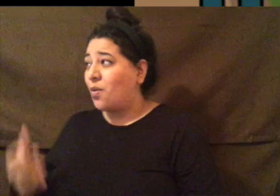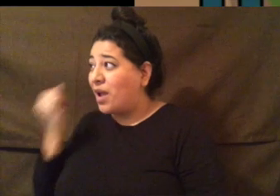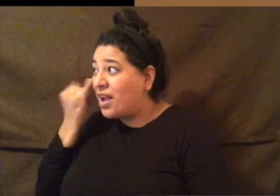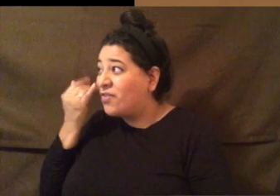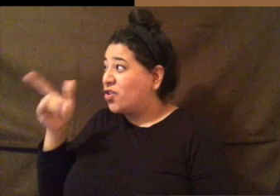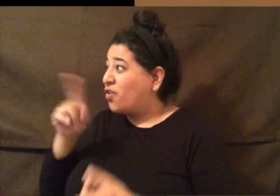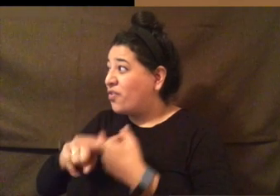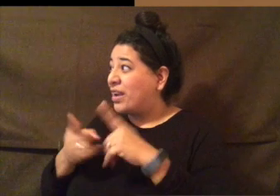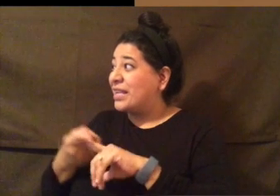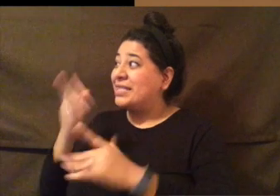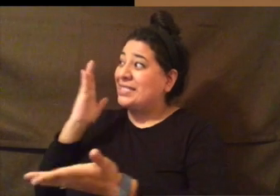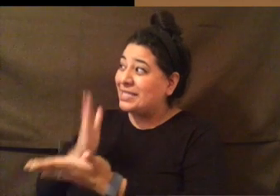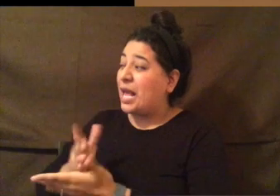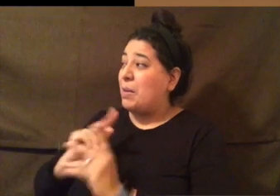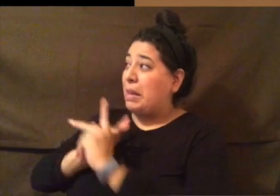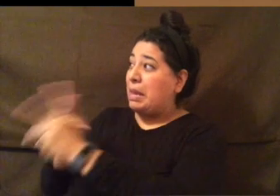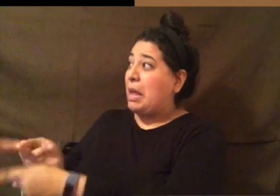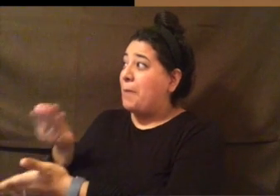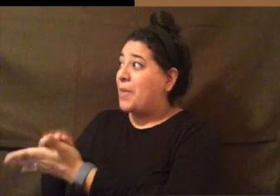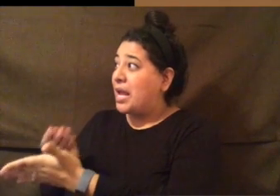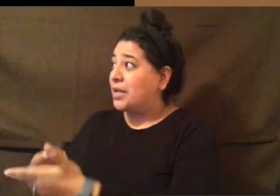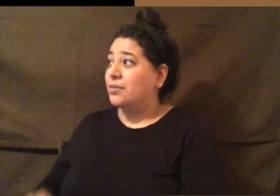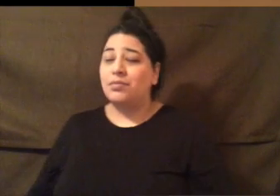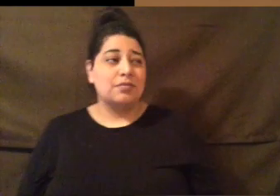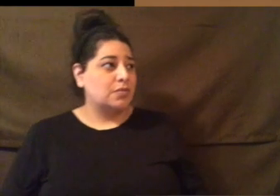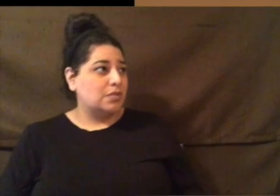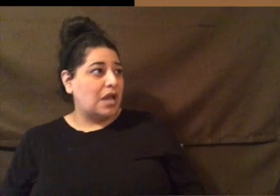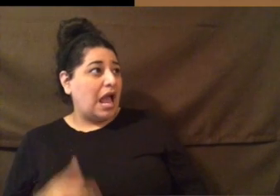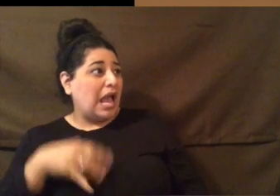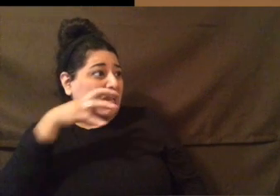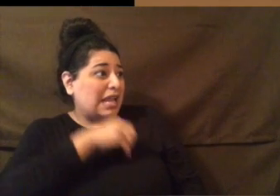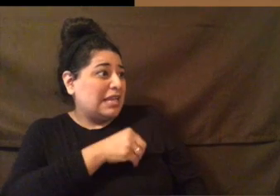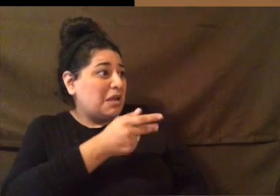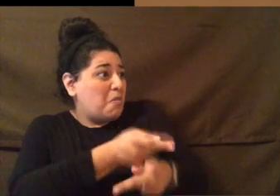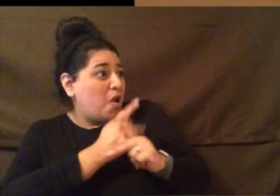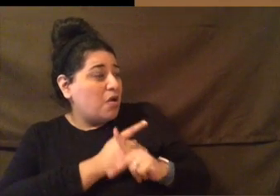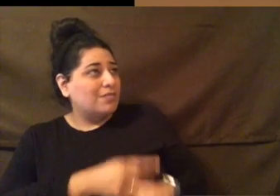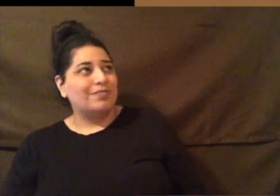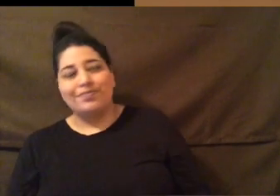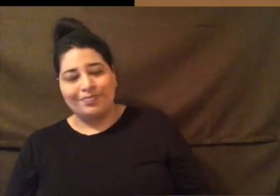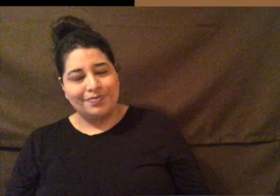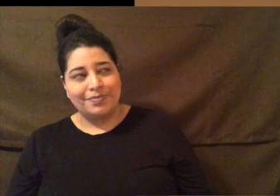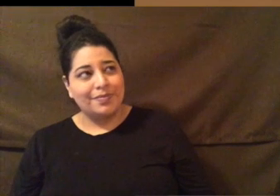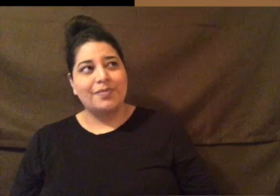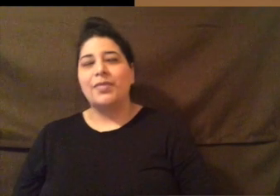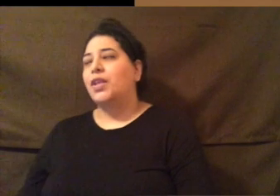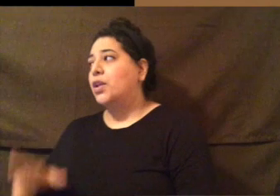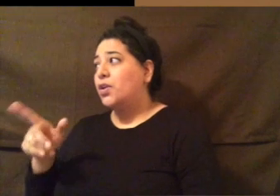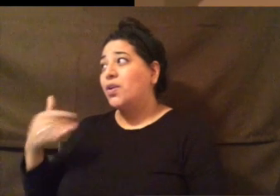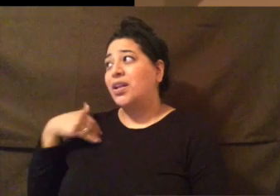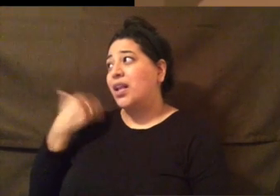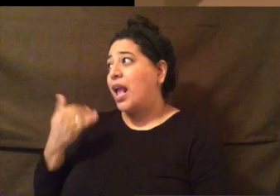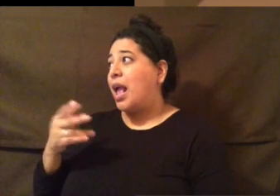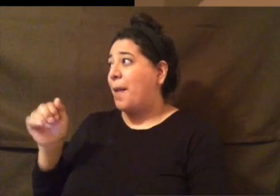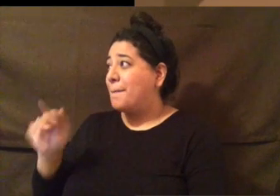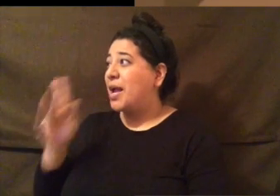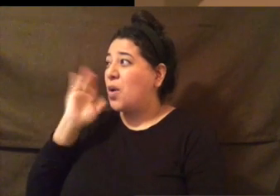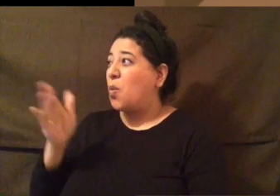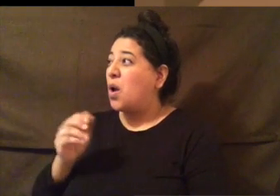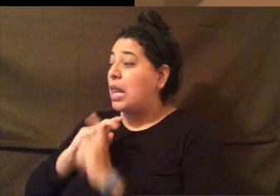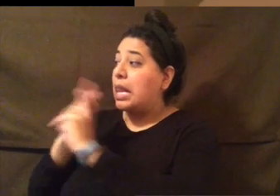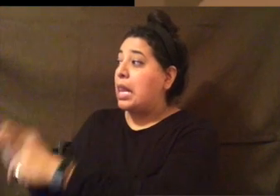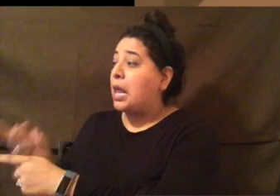to the bank. I don't think the bank will give you a loan now. You're too young. But let's just say that they do give you a loan.